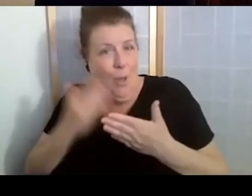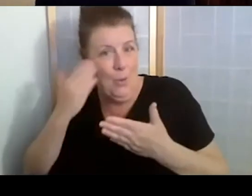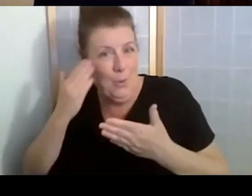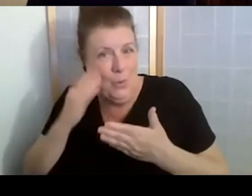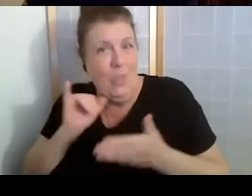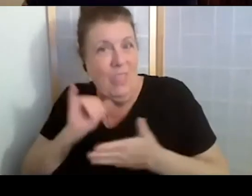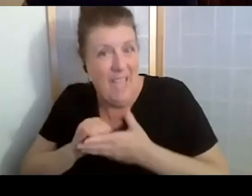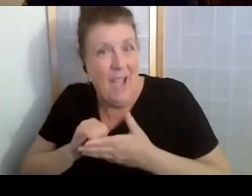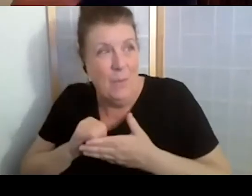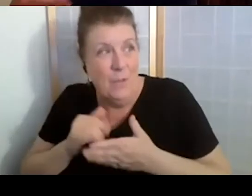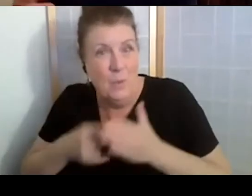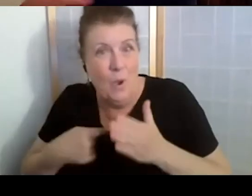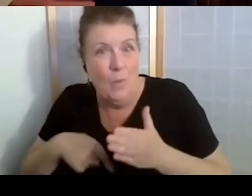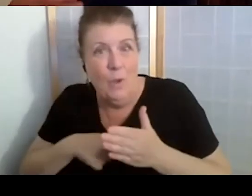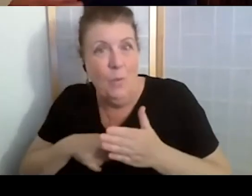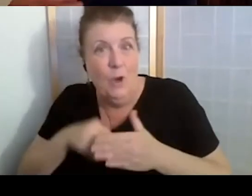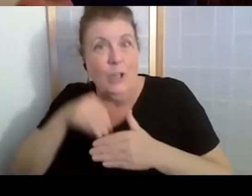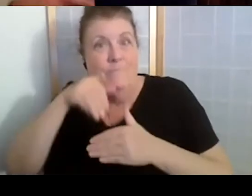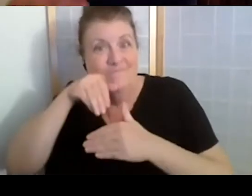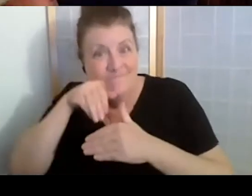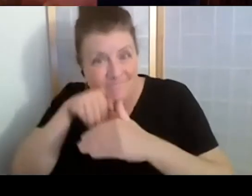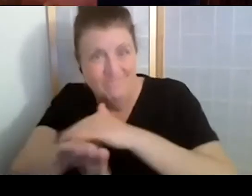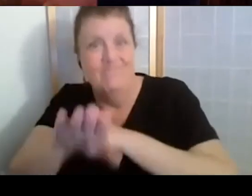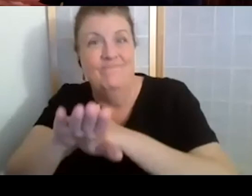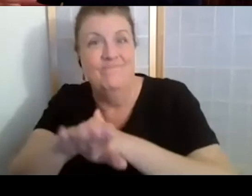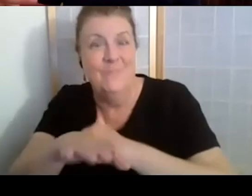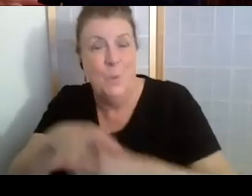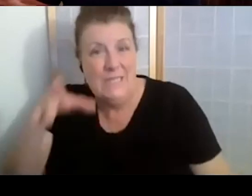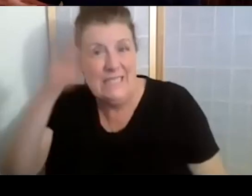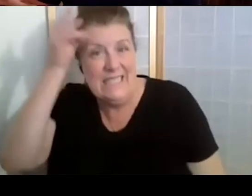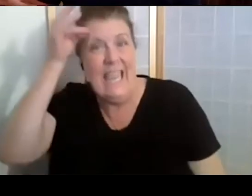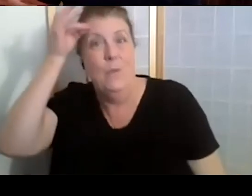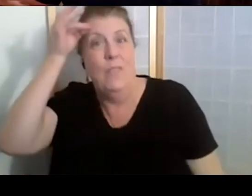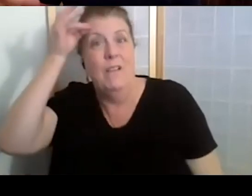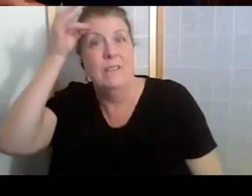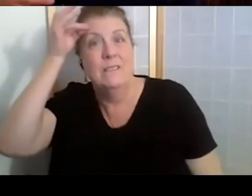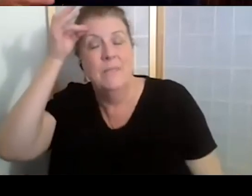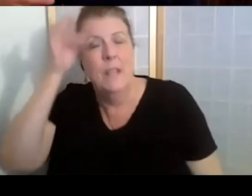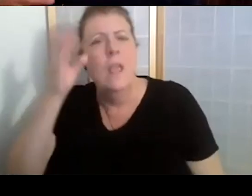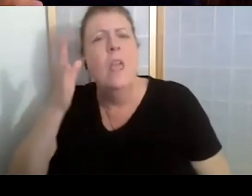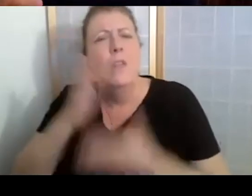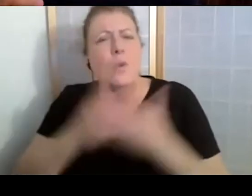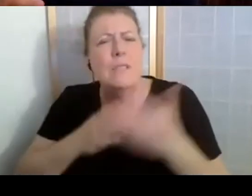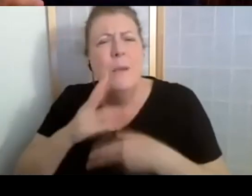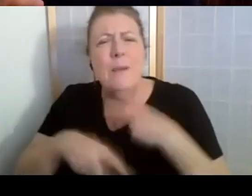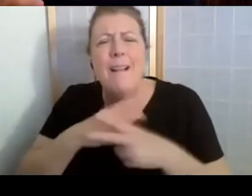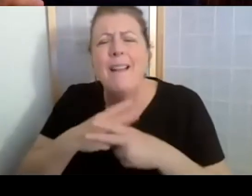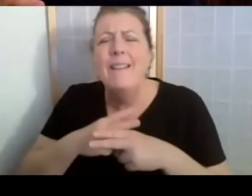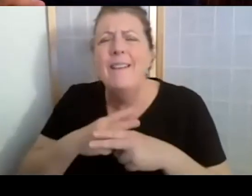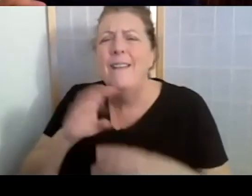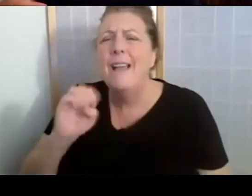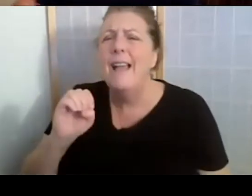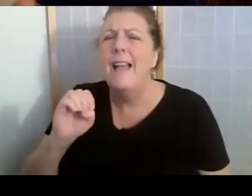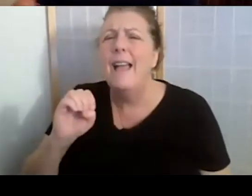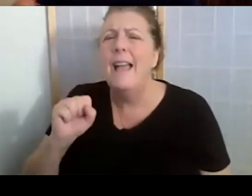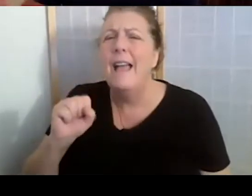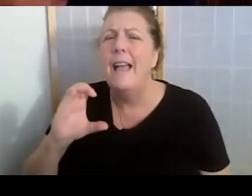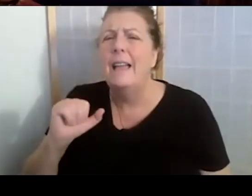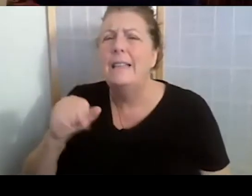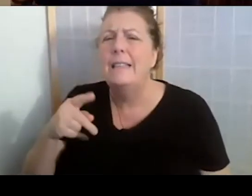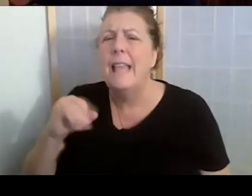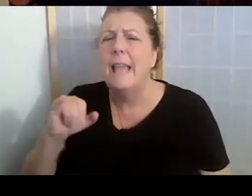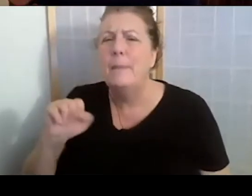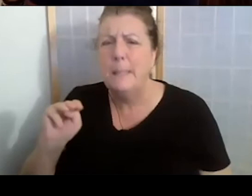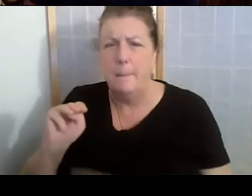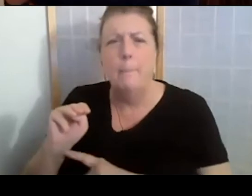and it stayed with us. I will say that there was a degree of escapism where it's sort of like, you know, where you